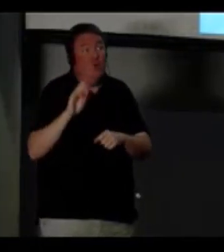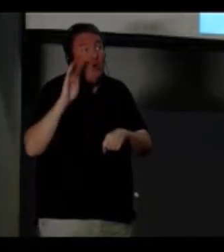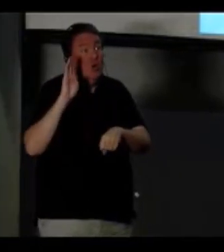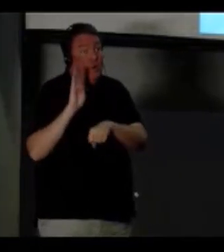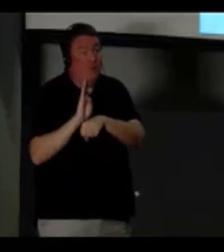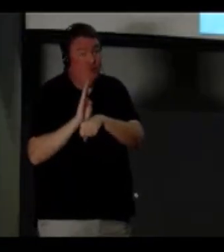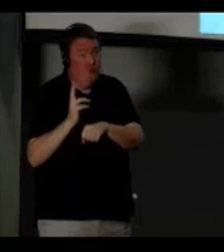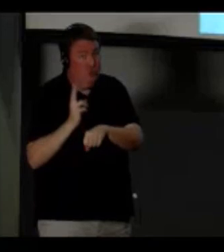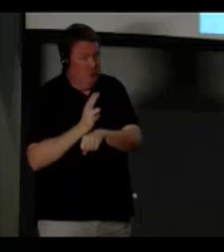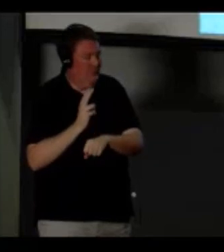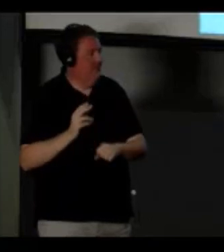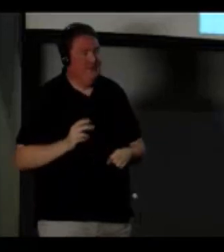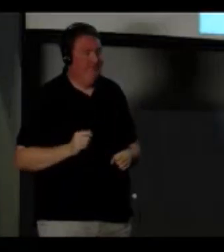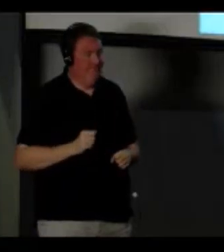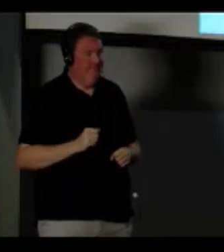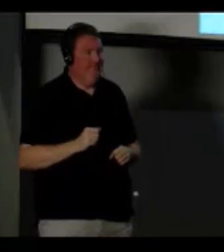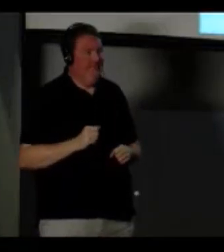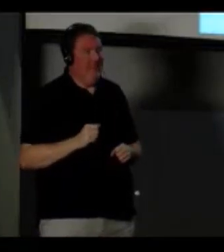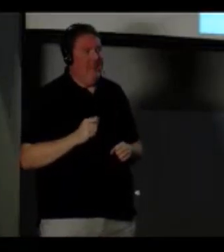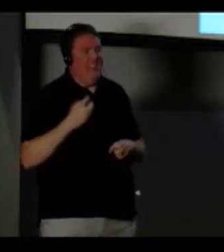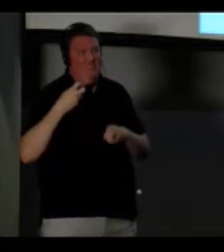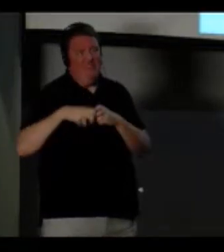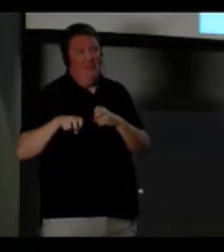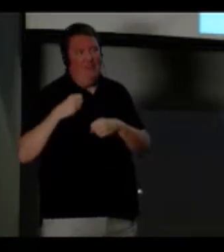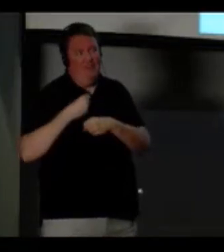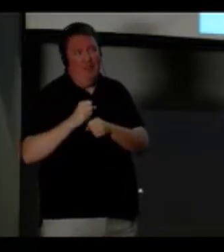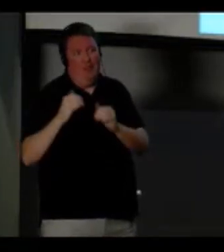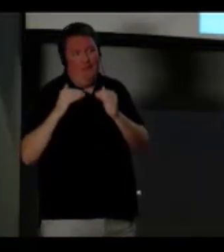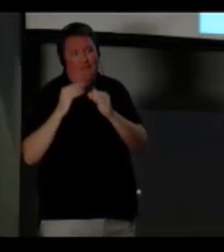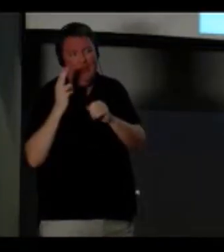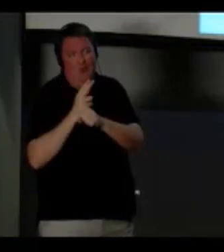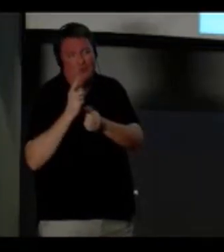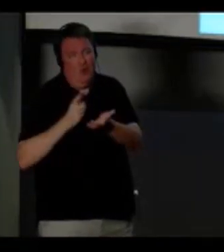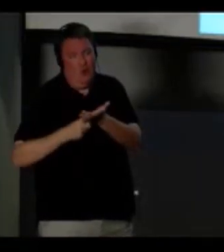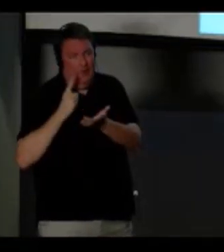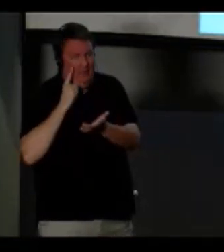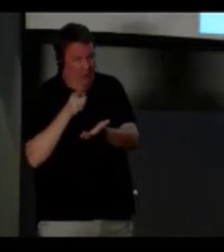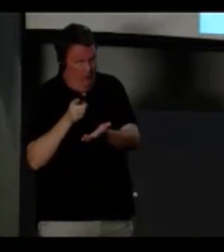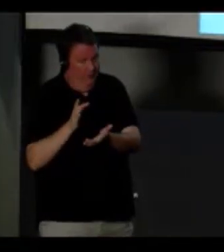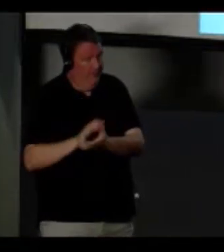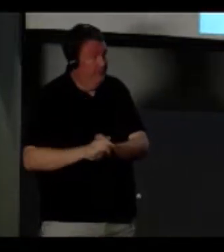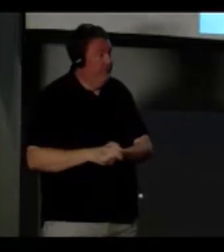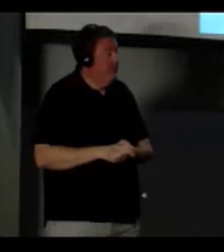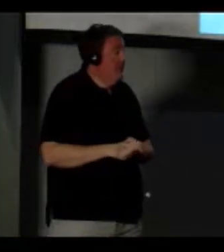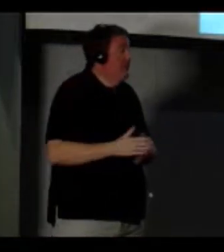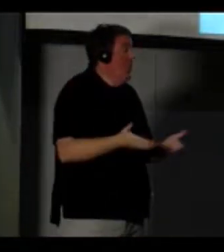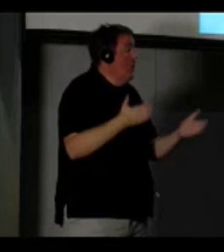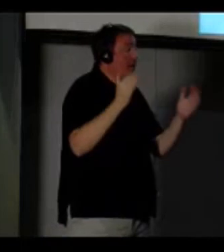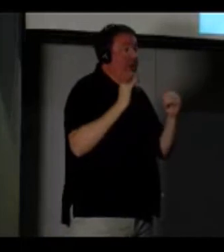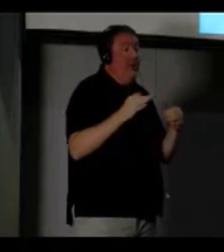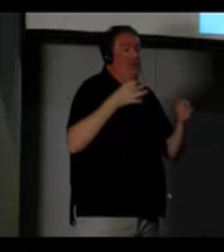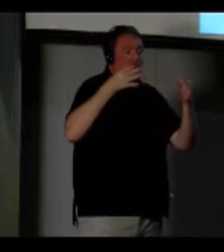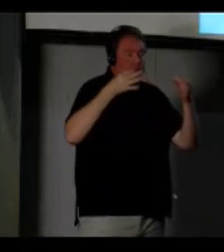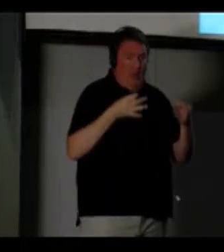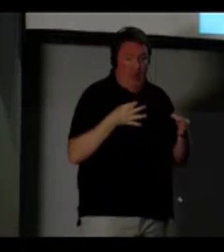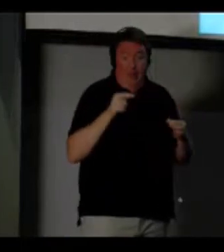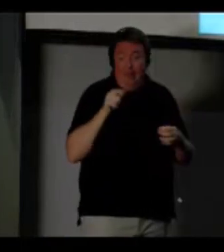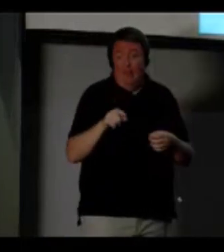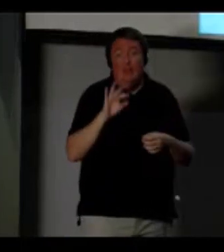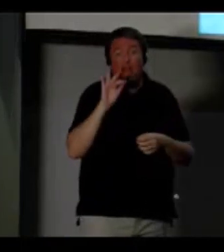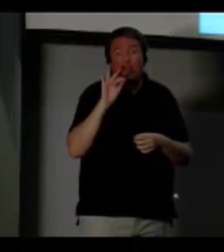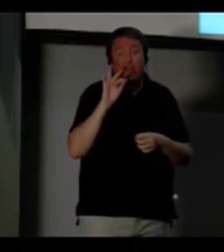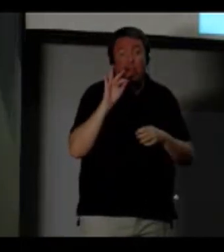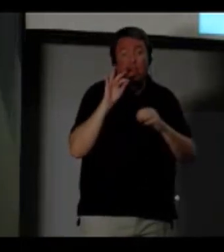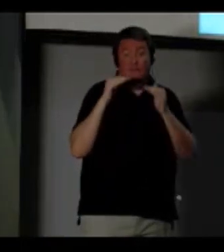more difficult to make a fair use argument. So after you've decided whether it's a fair use,